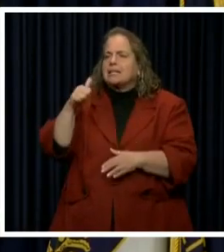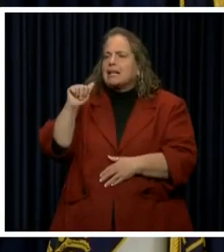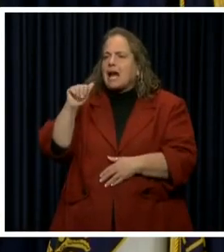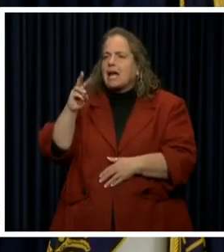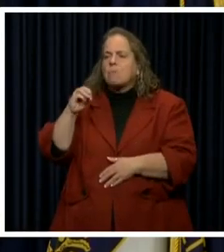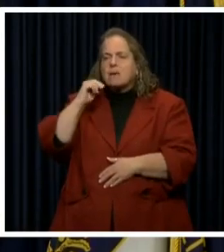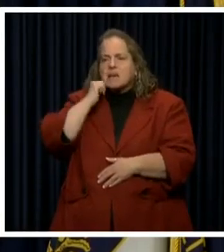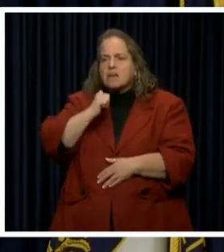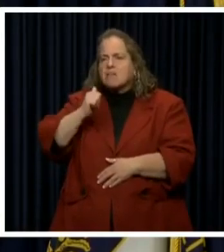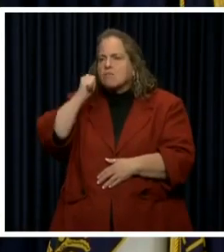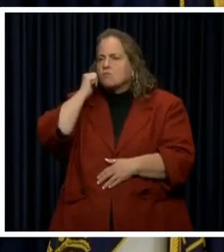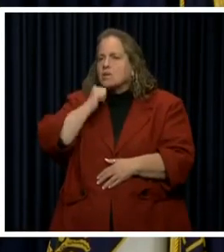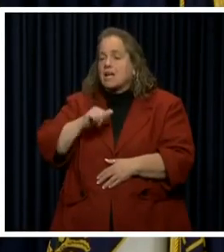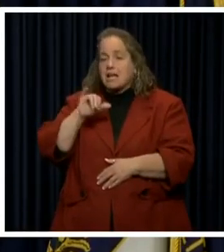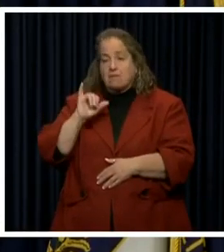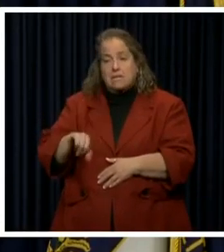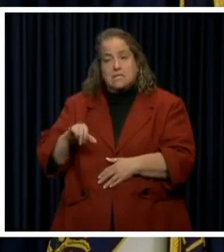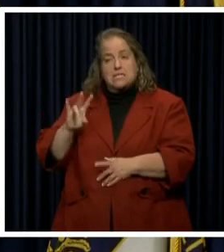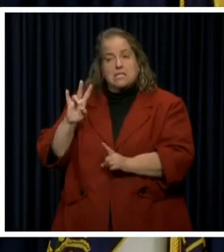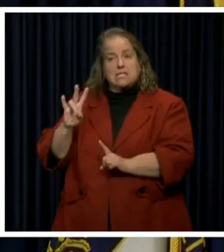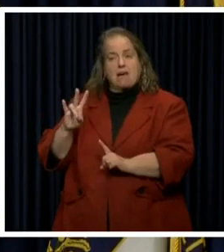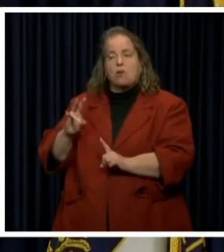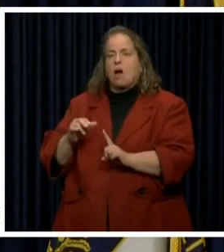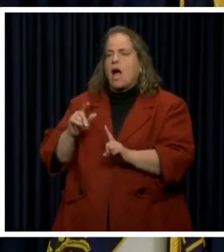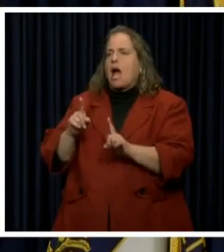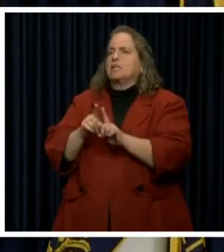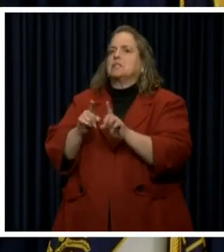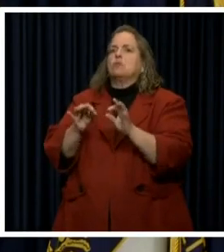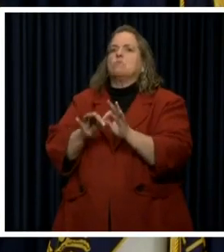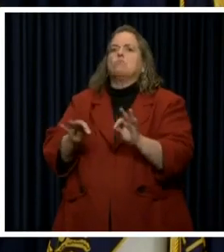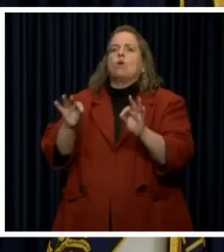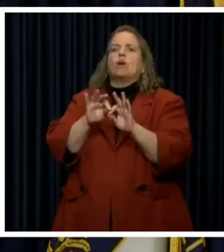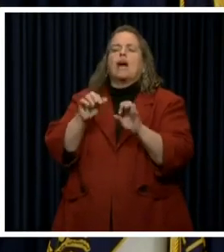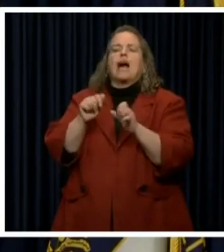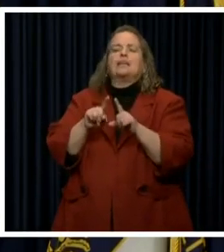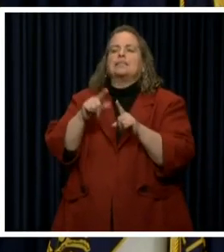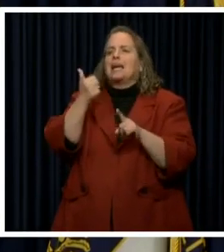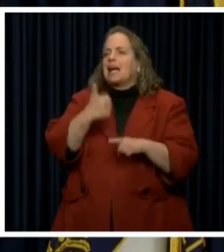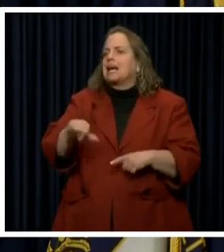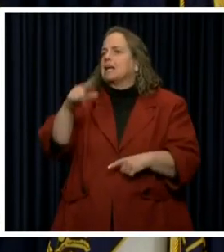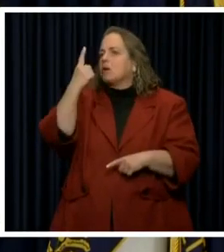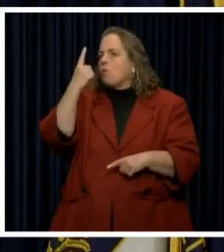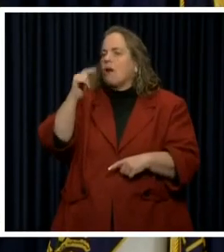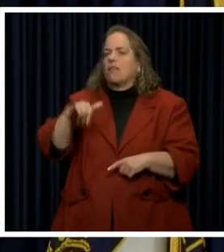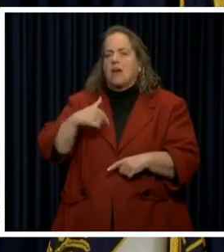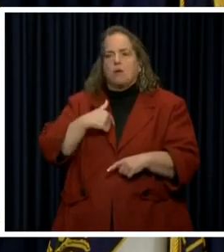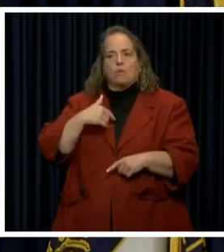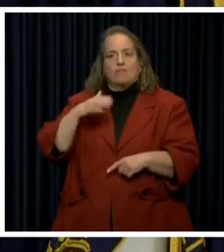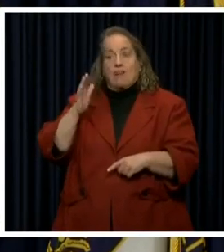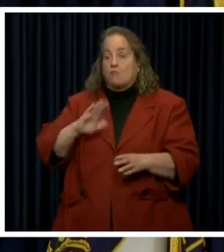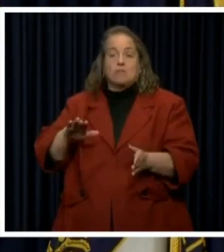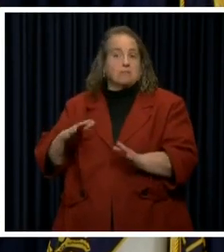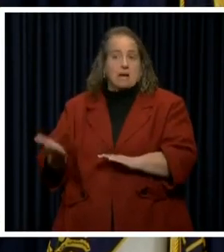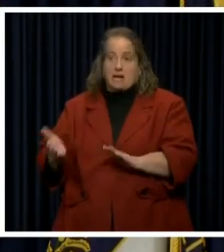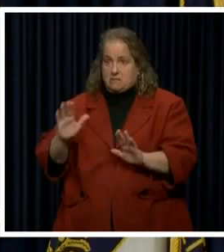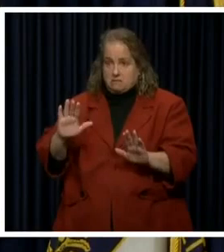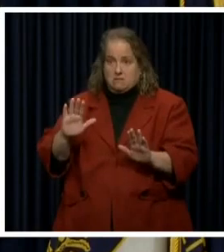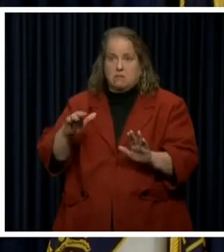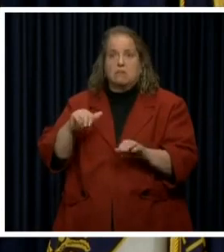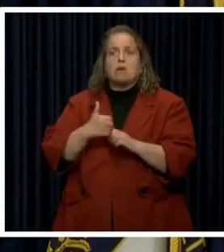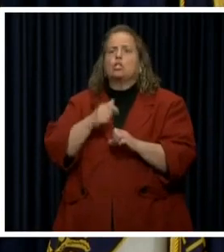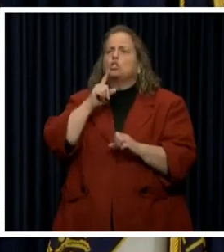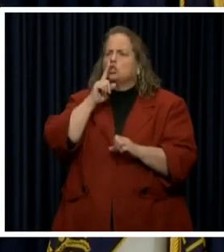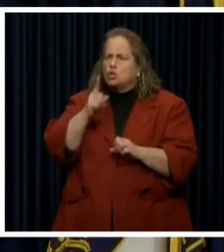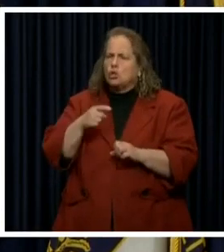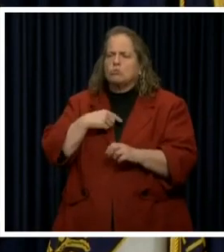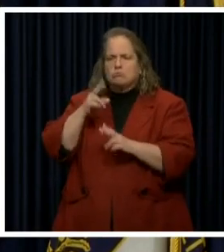every day. These 7 are just as important as everybody and anybody else that we have lost, and let's make sure that we pay the same